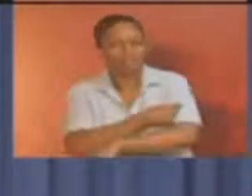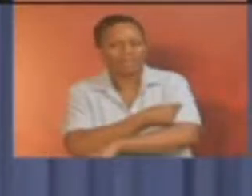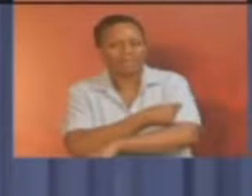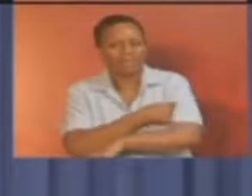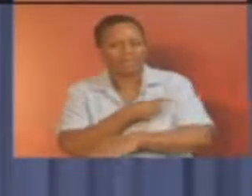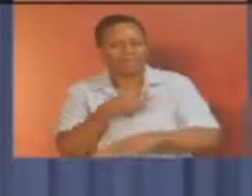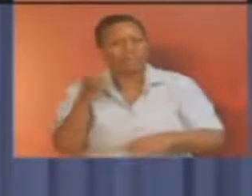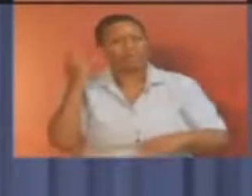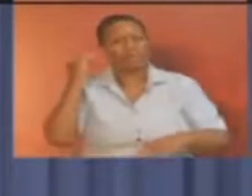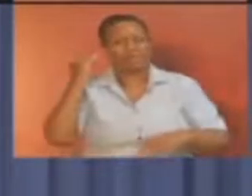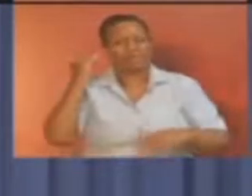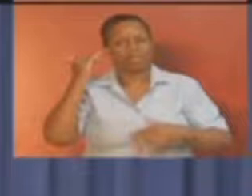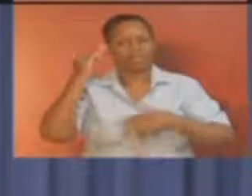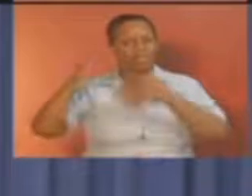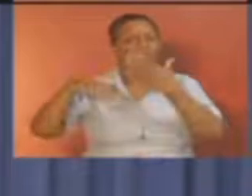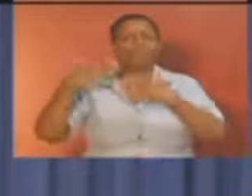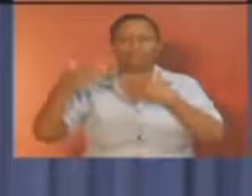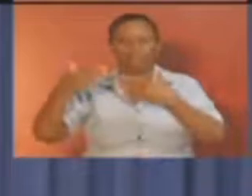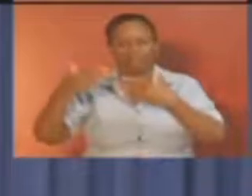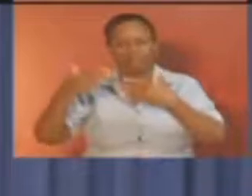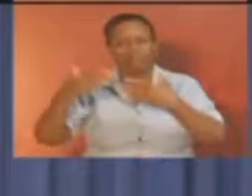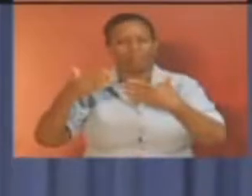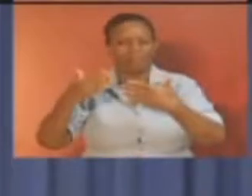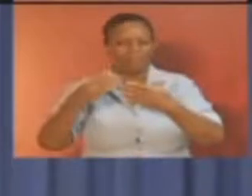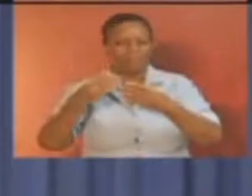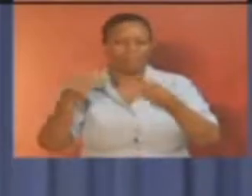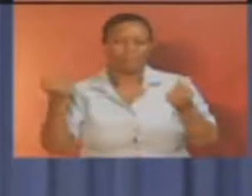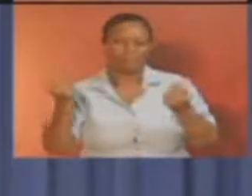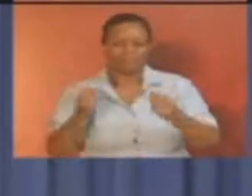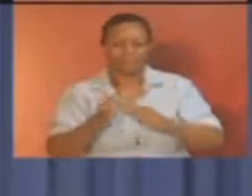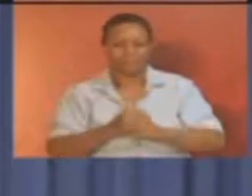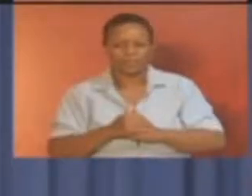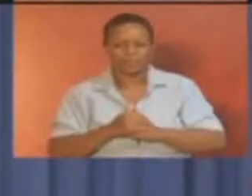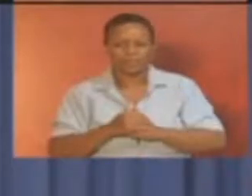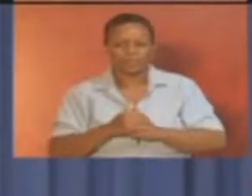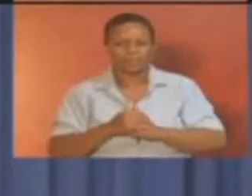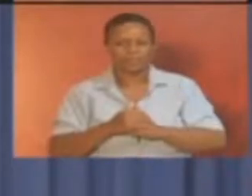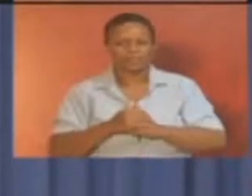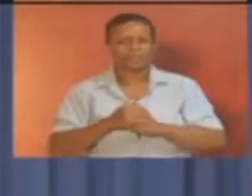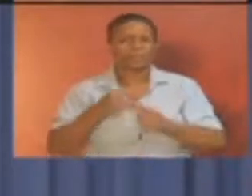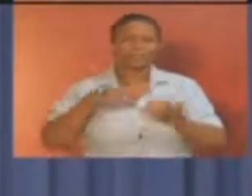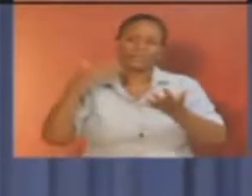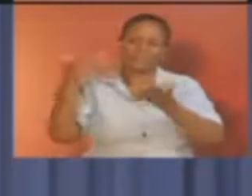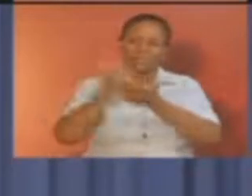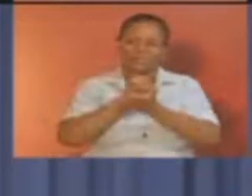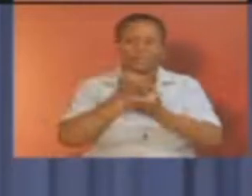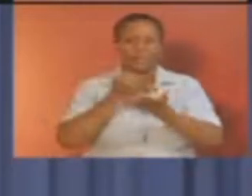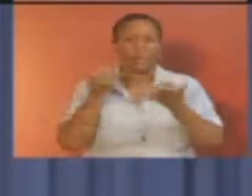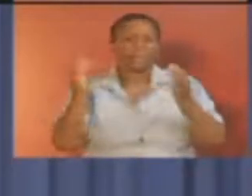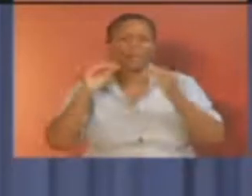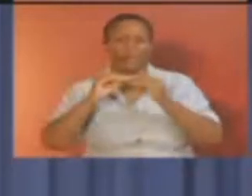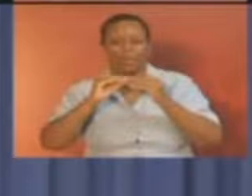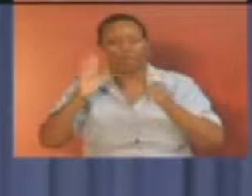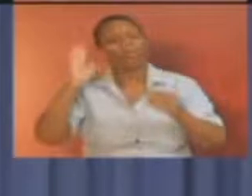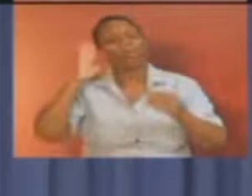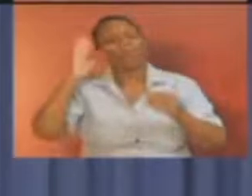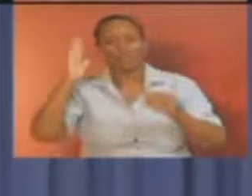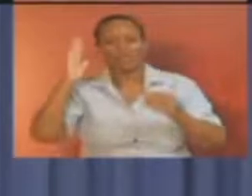it based on the receipt of larger volumes. We will pay attention